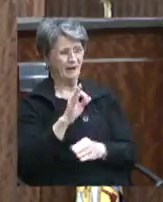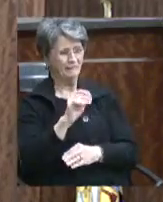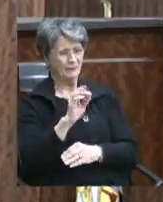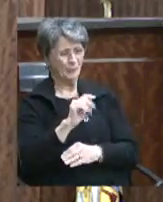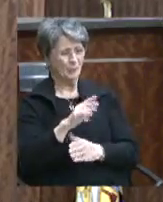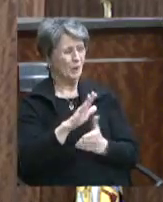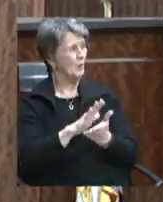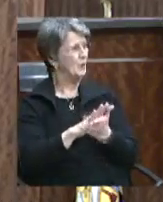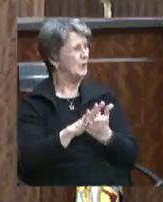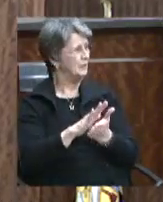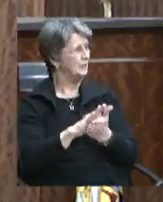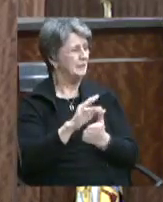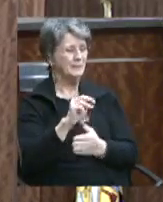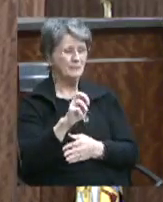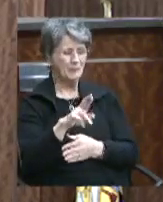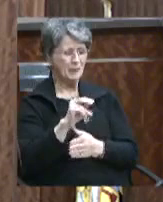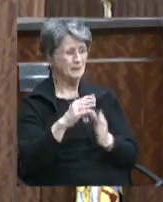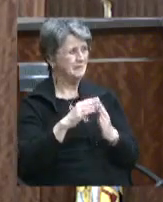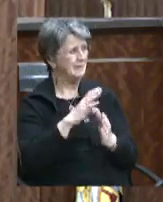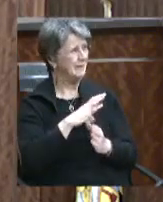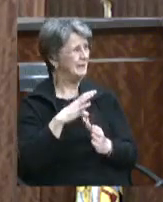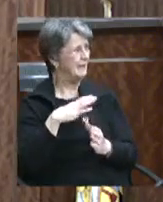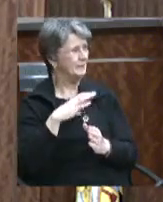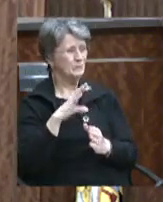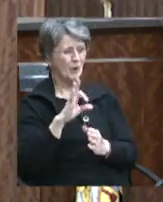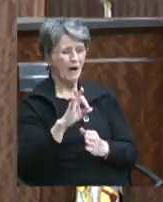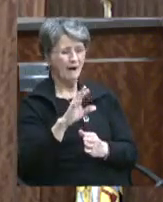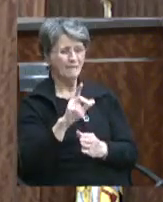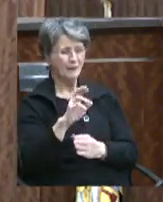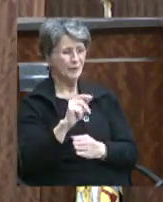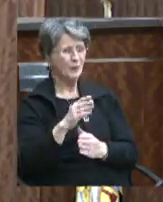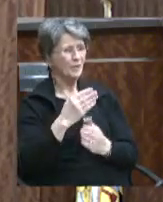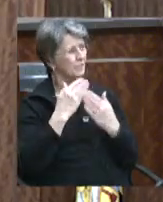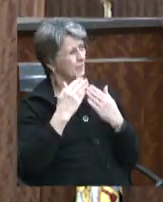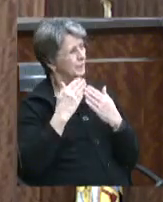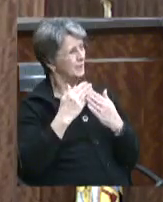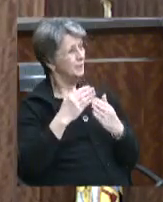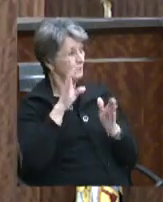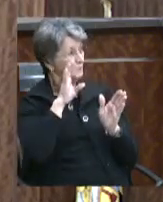From the mayor and city council of Laurel. Thank you. Can we get a picture now?